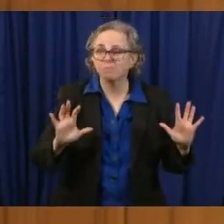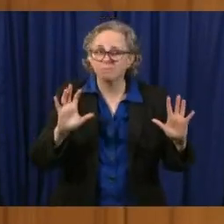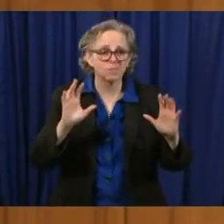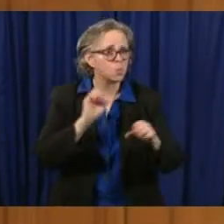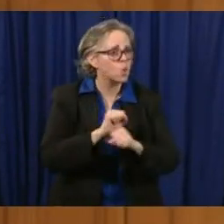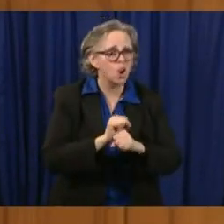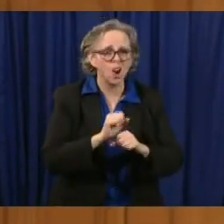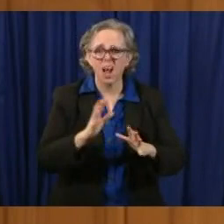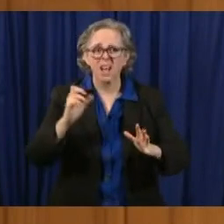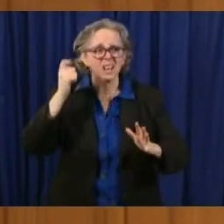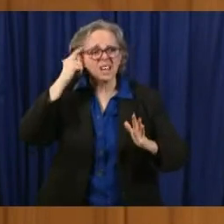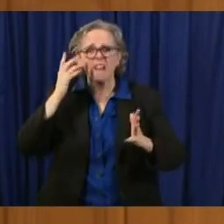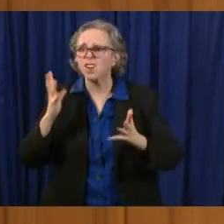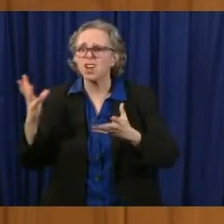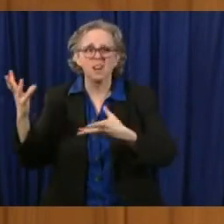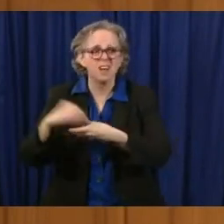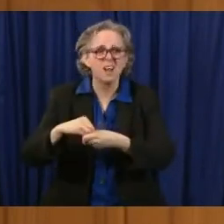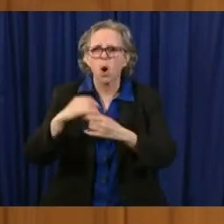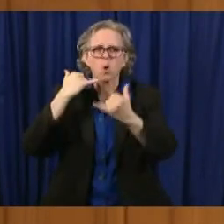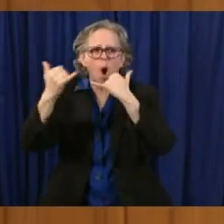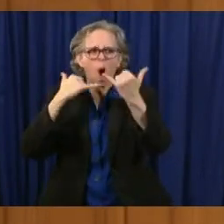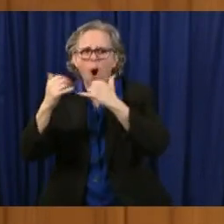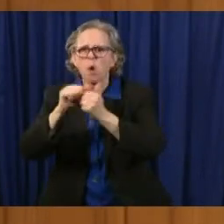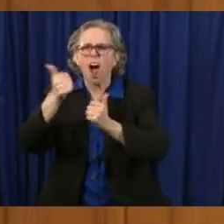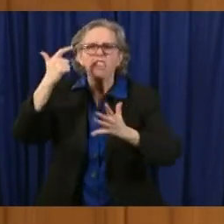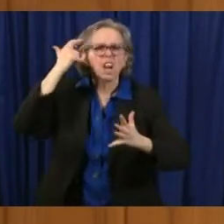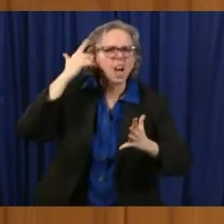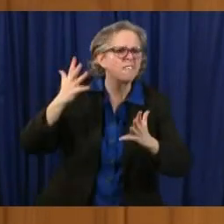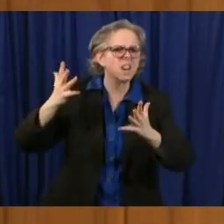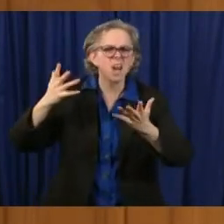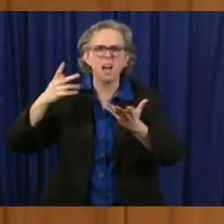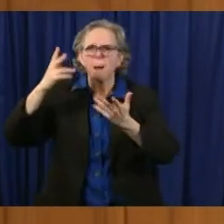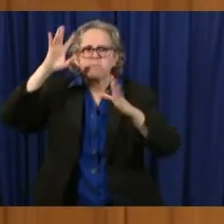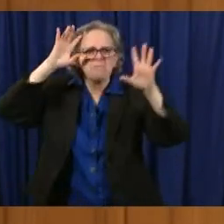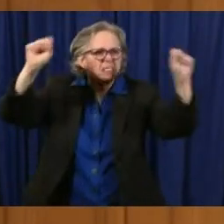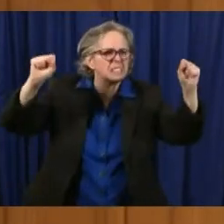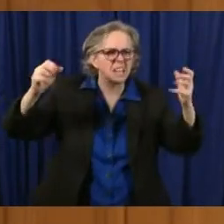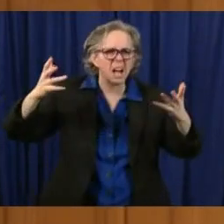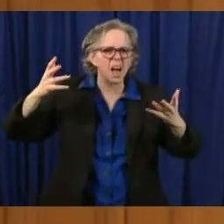with all the other governors. President Trump and the White House are working on